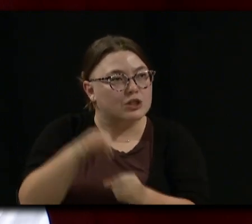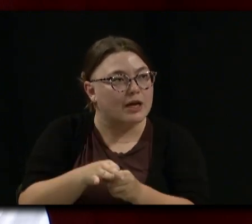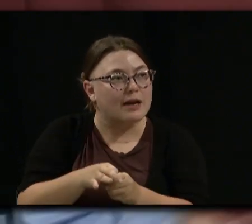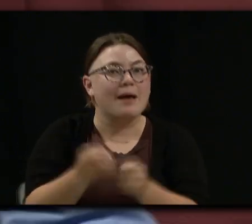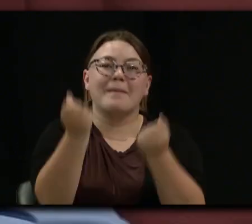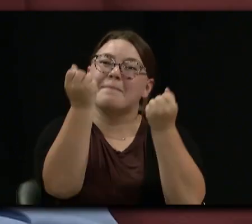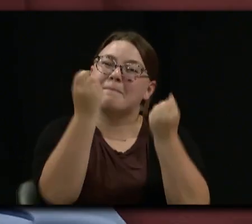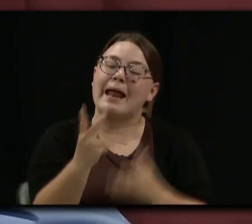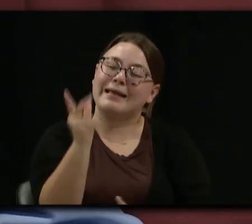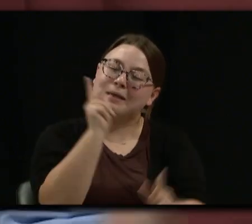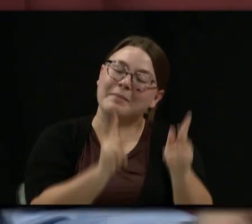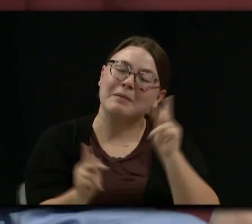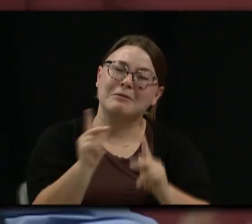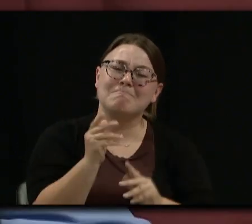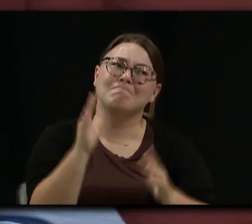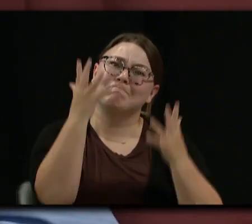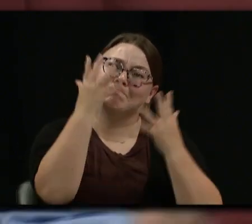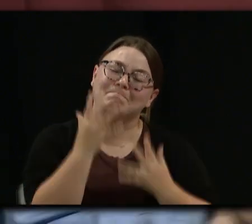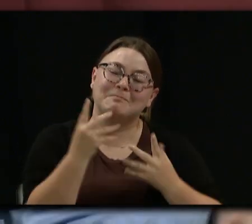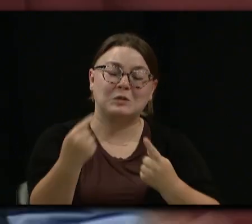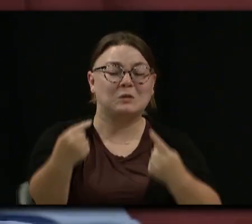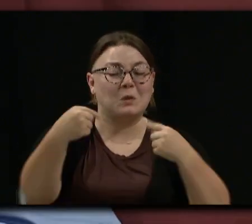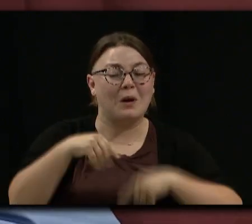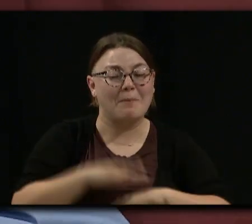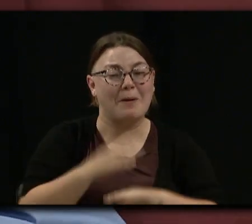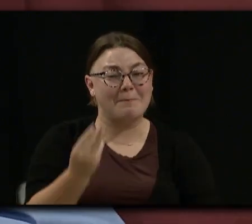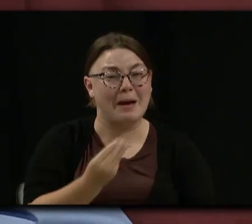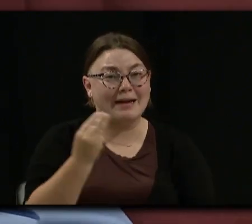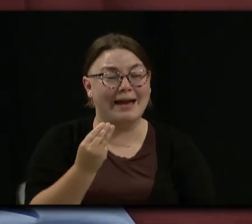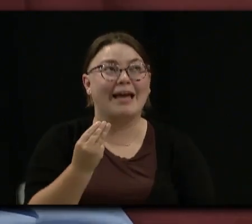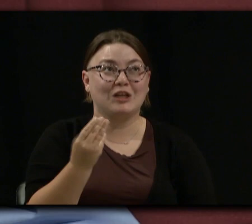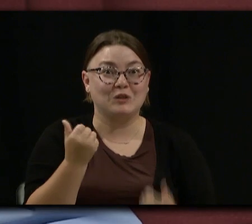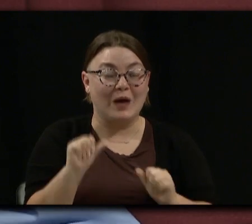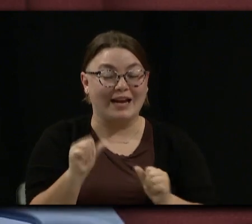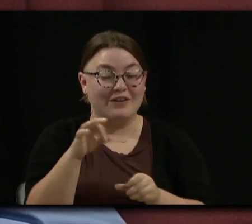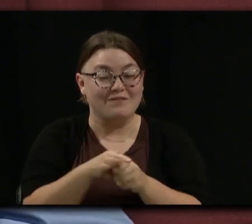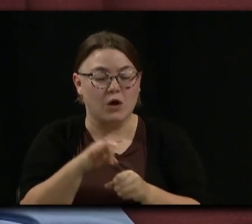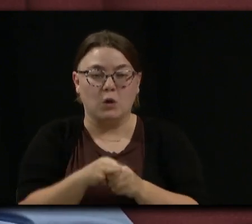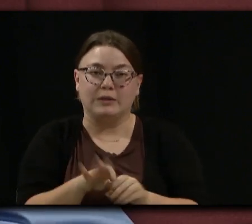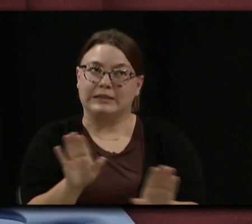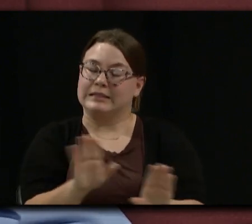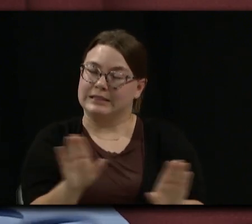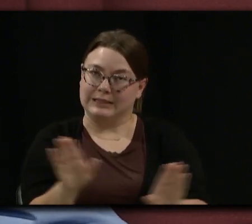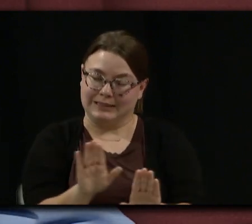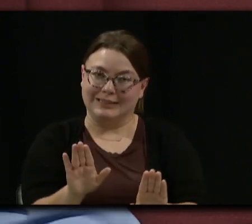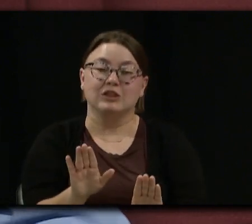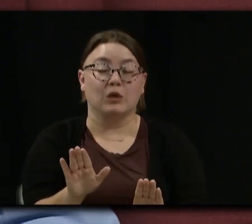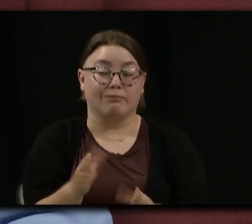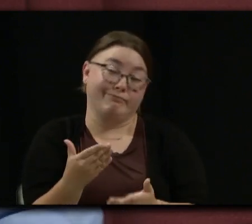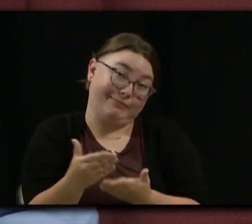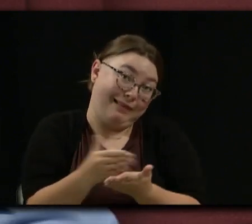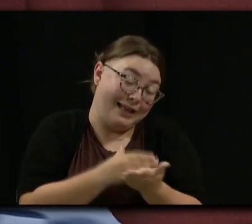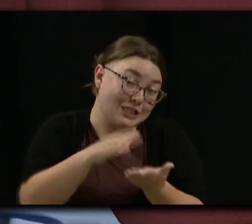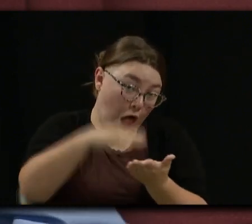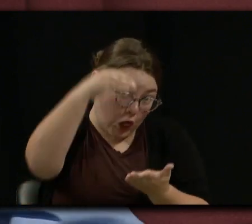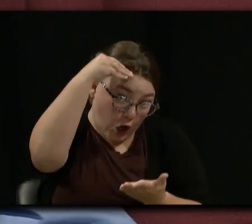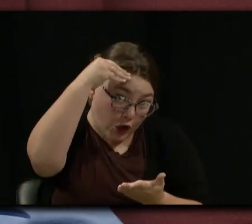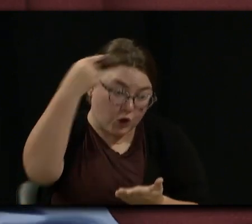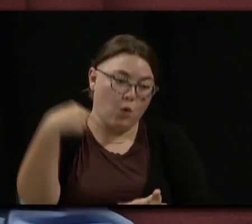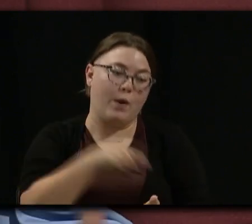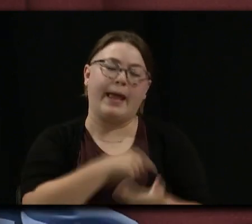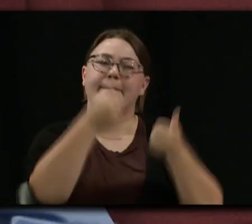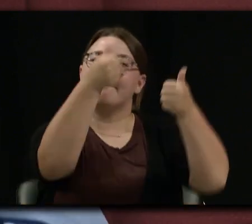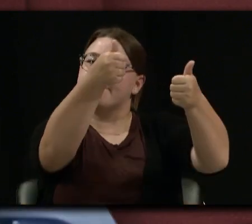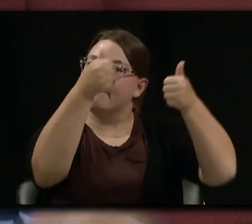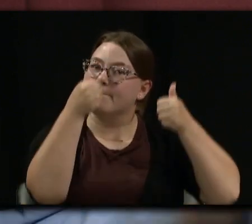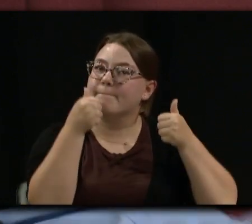of people come in, so what we did, as again, lesson learned, we put more signs out as best we could